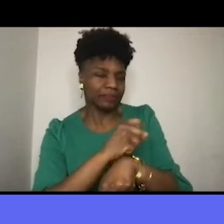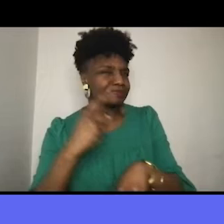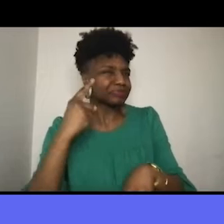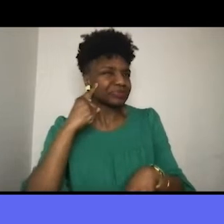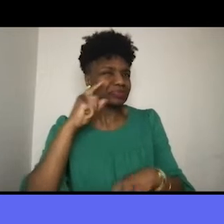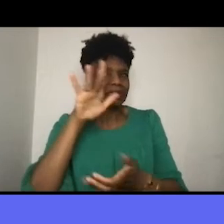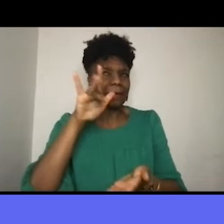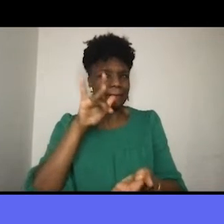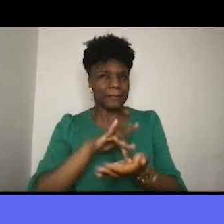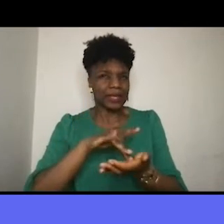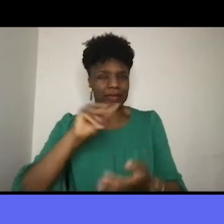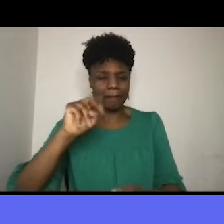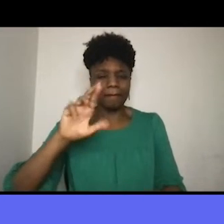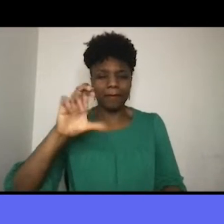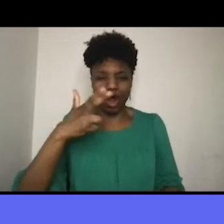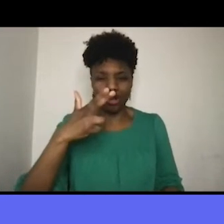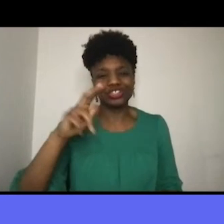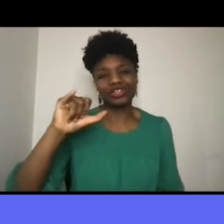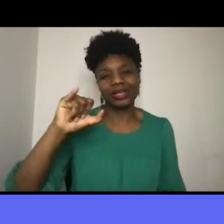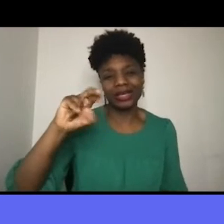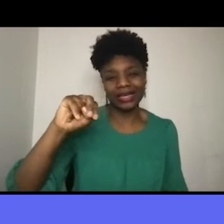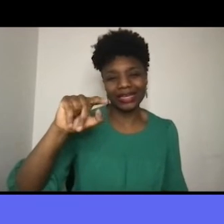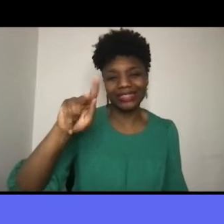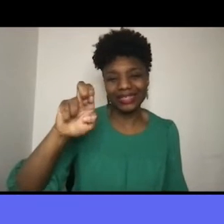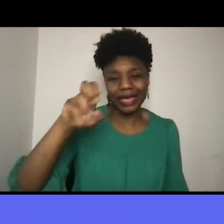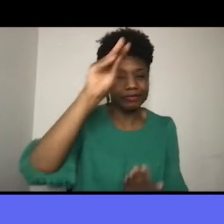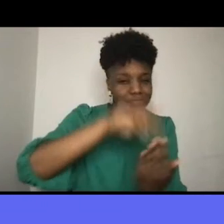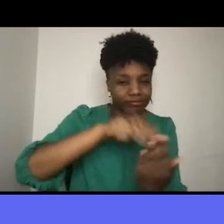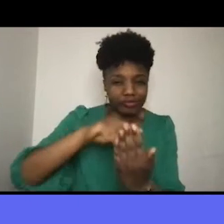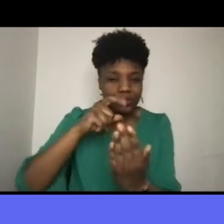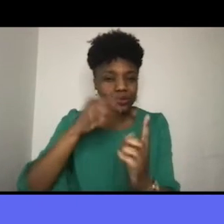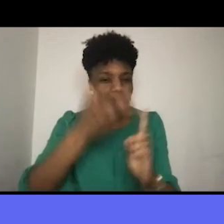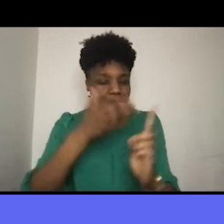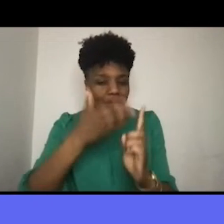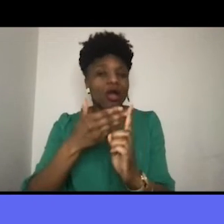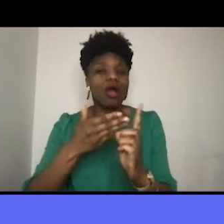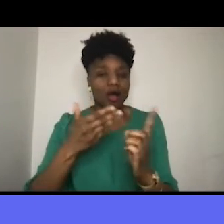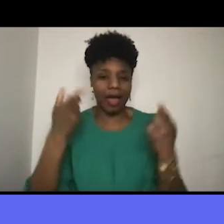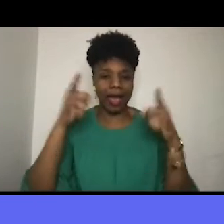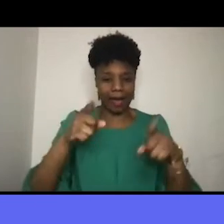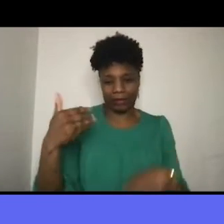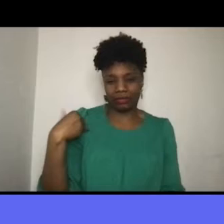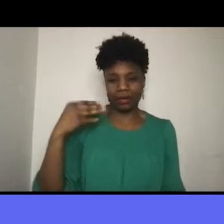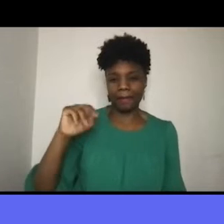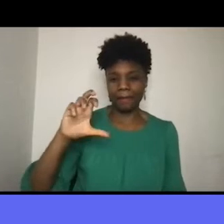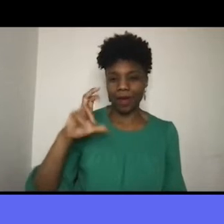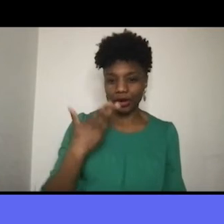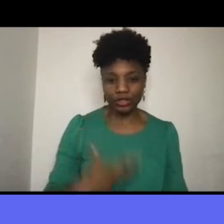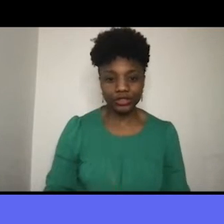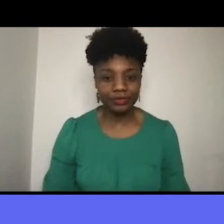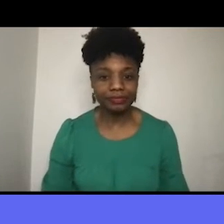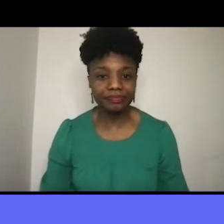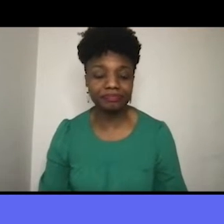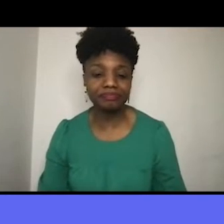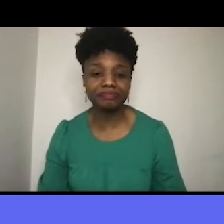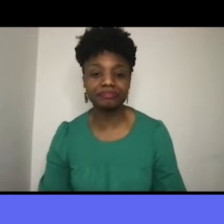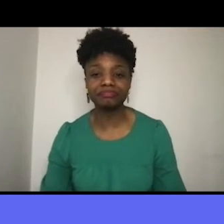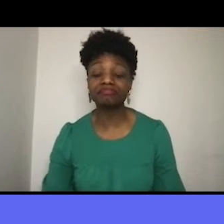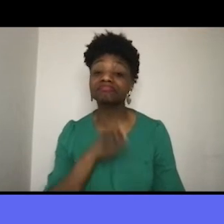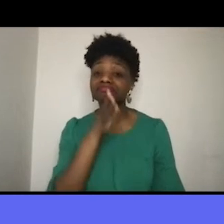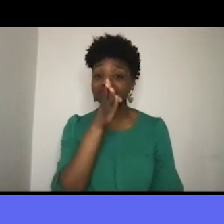so. Yo, that just reminded me of this interview that I watched of this. It was an NBA